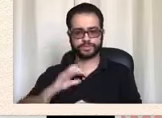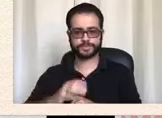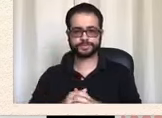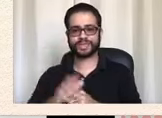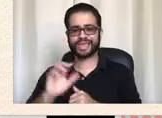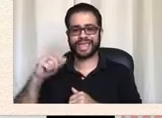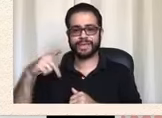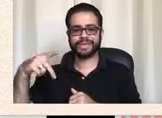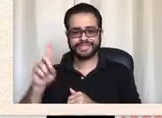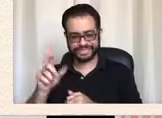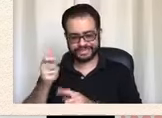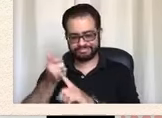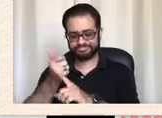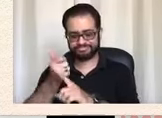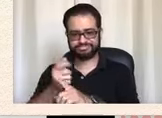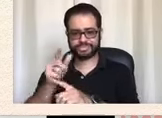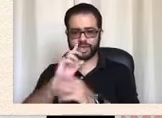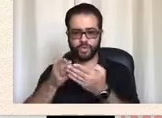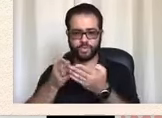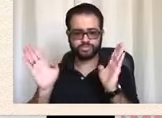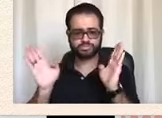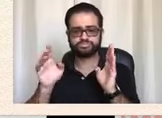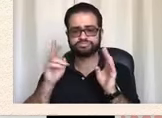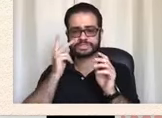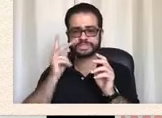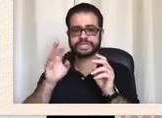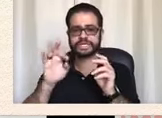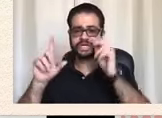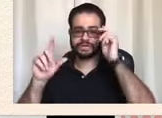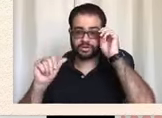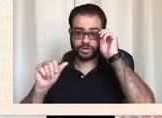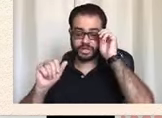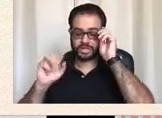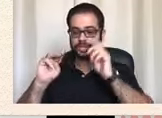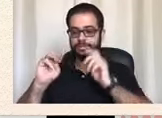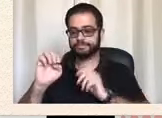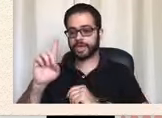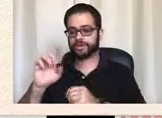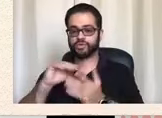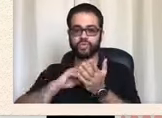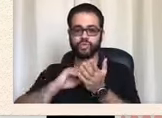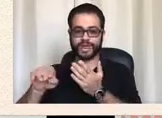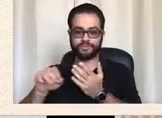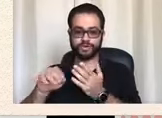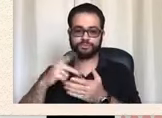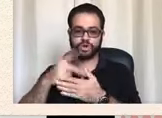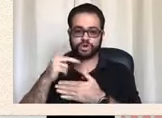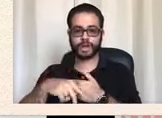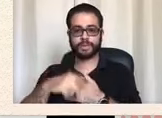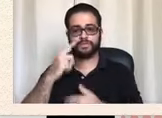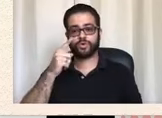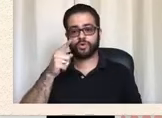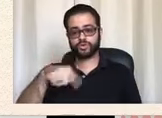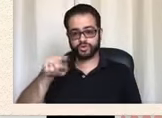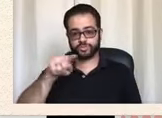that oversees the Florida Med Waiver Program. So for you guys on here, you should either